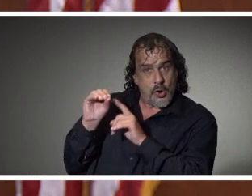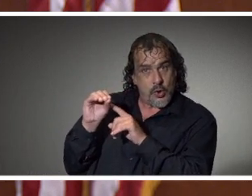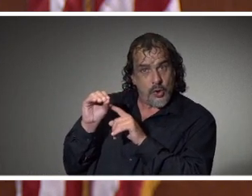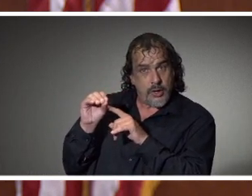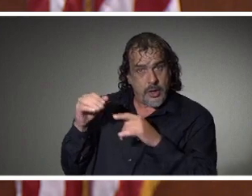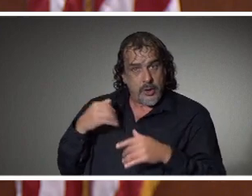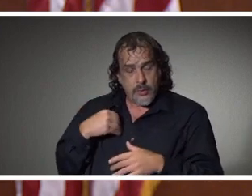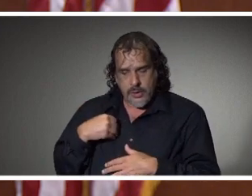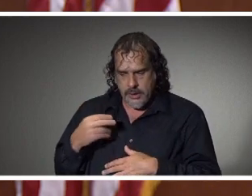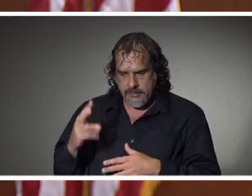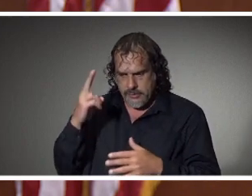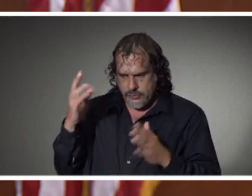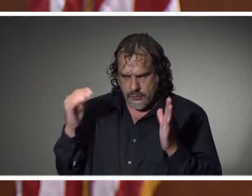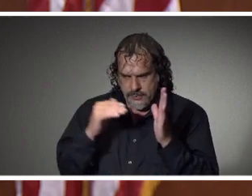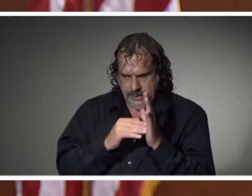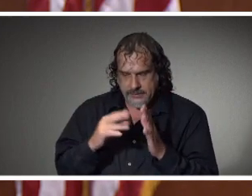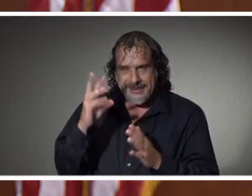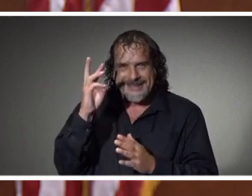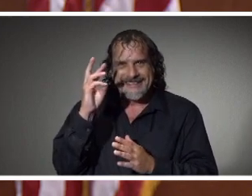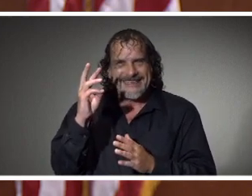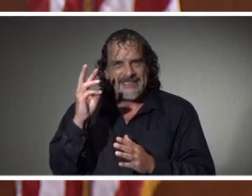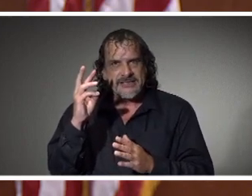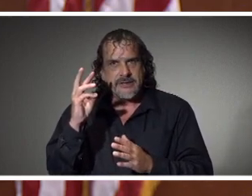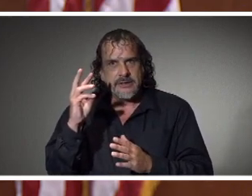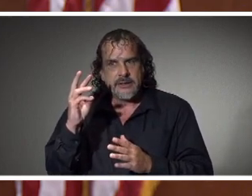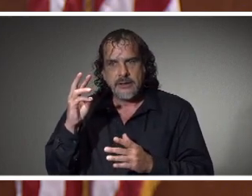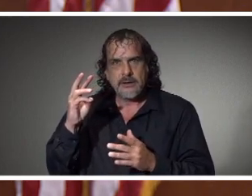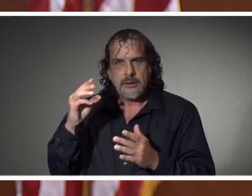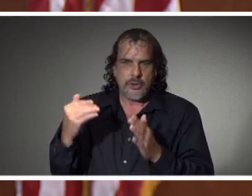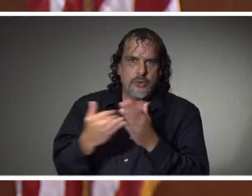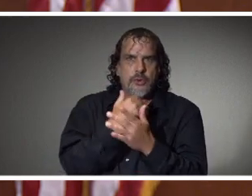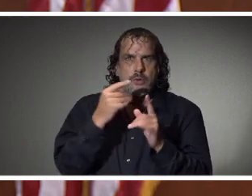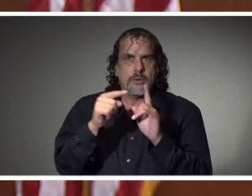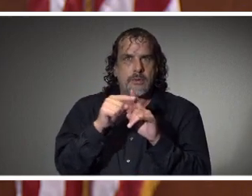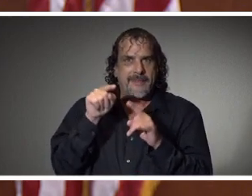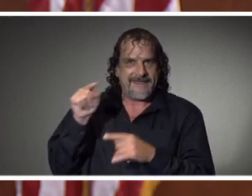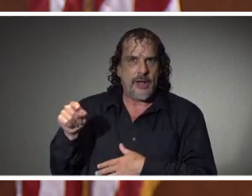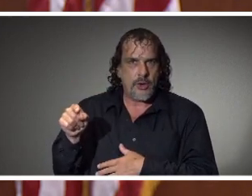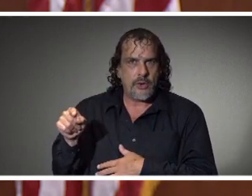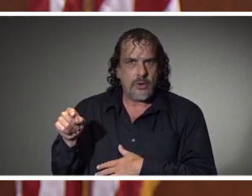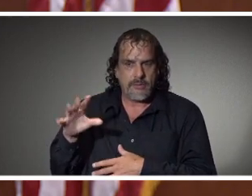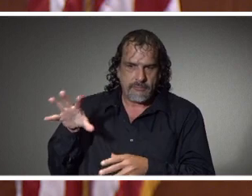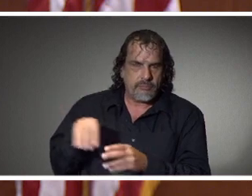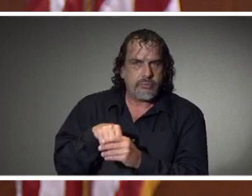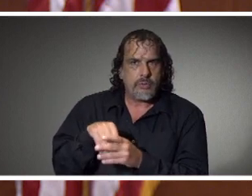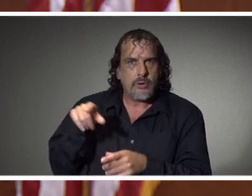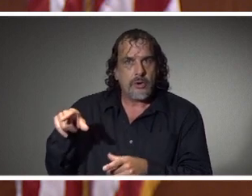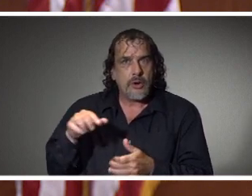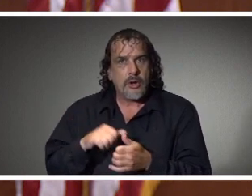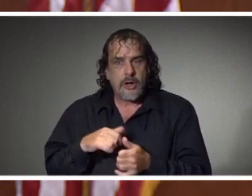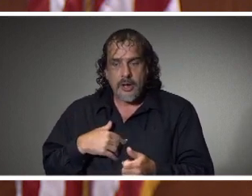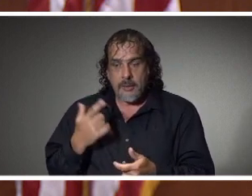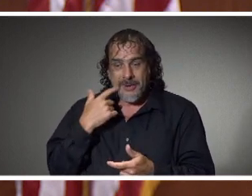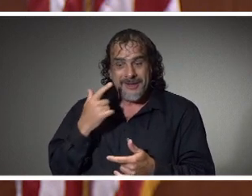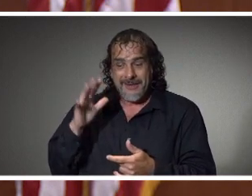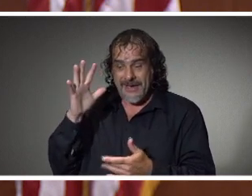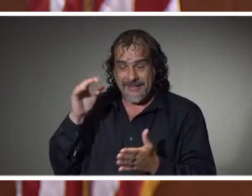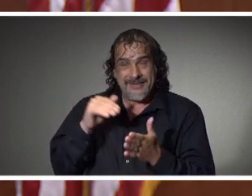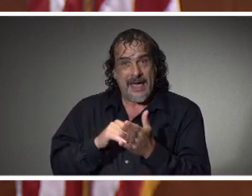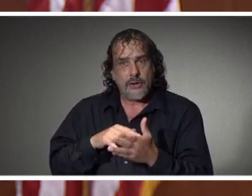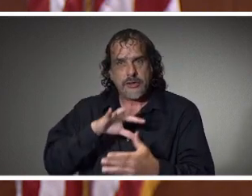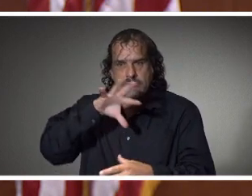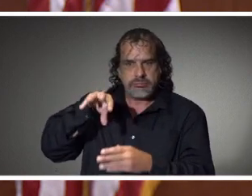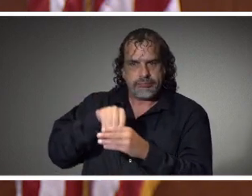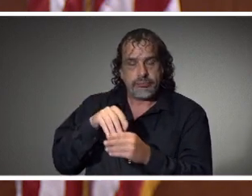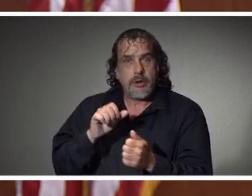have 2,006 total cases in DeSoto County, but 584 of those are in the last 2 weeks. That's the